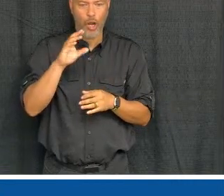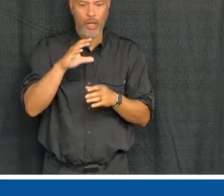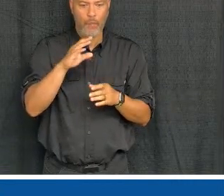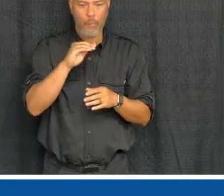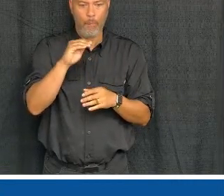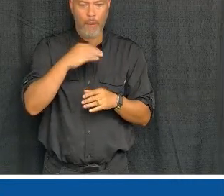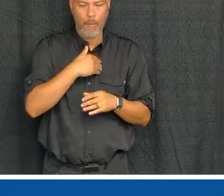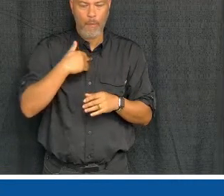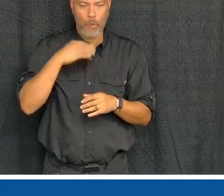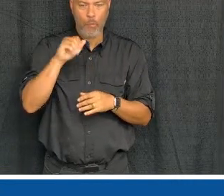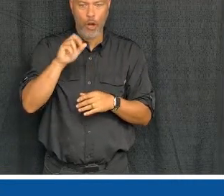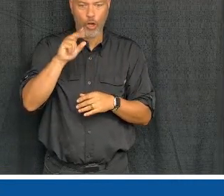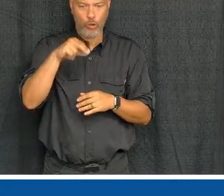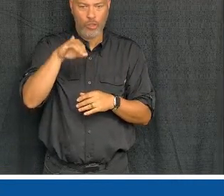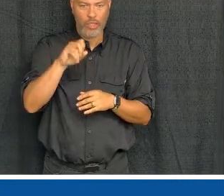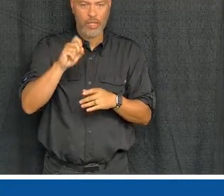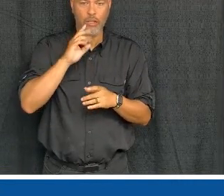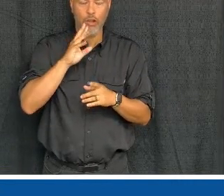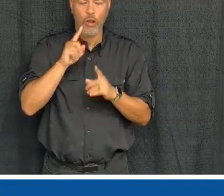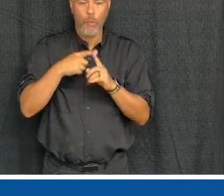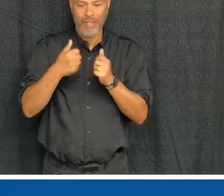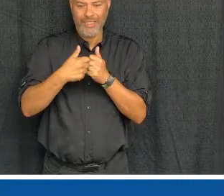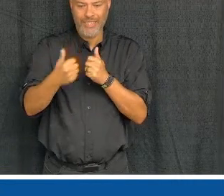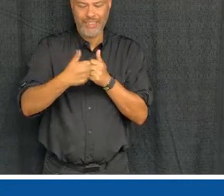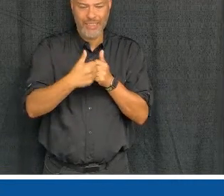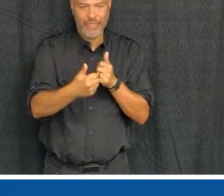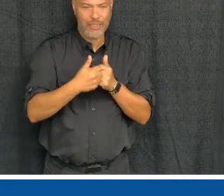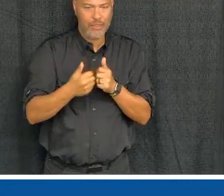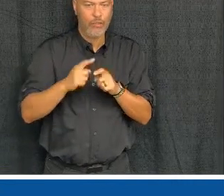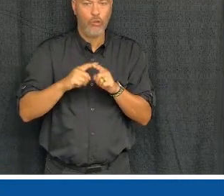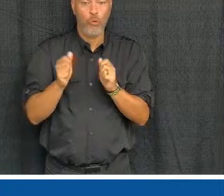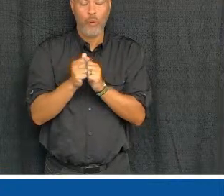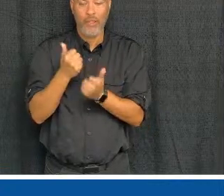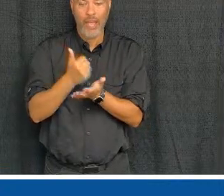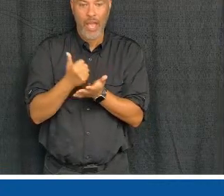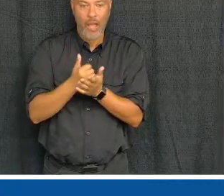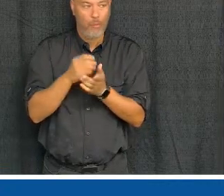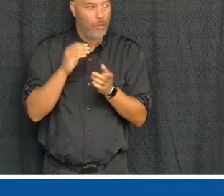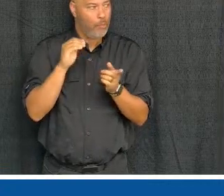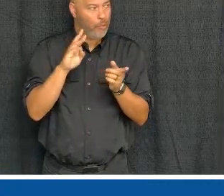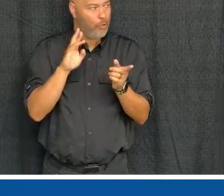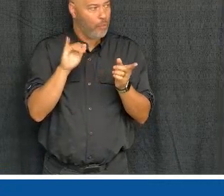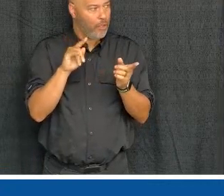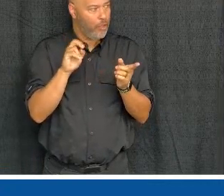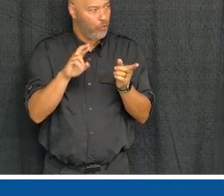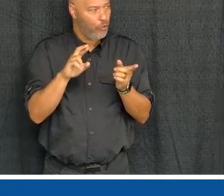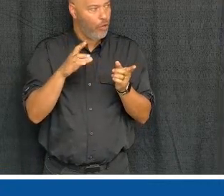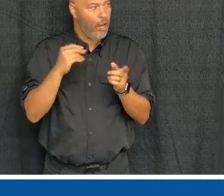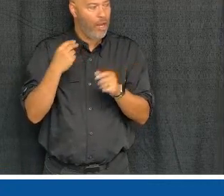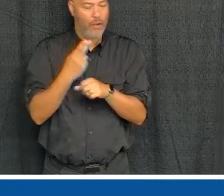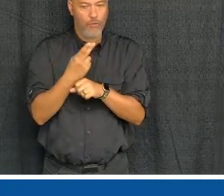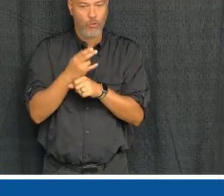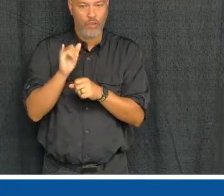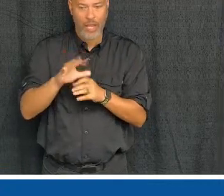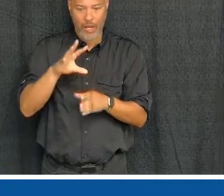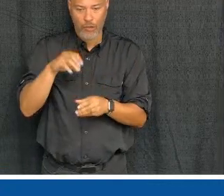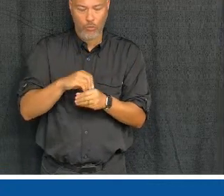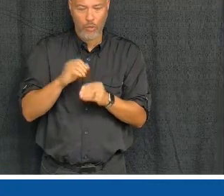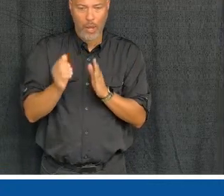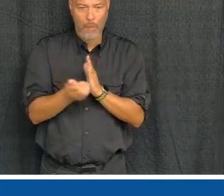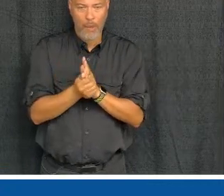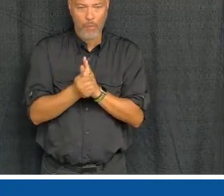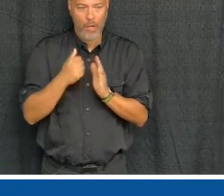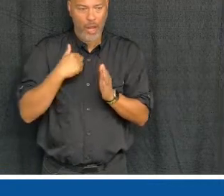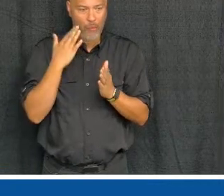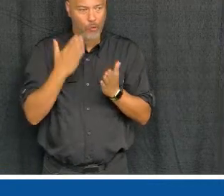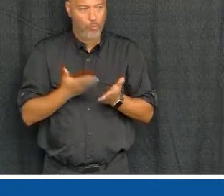in her amendment pertaining to distance. So with the help of Mr. Bittner, I've taken that and included that in an amendment that I'll present